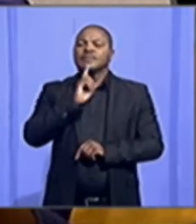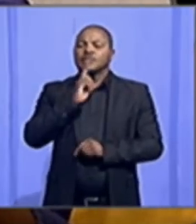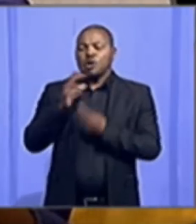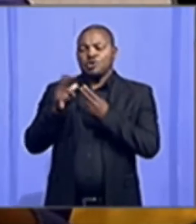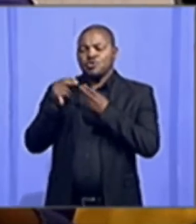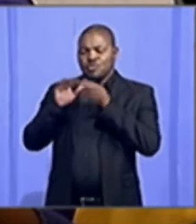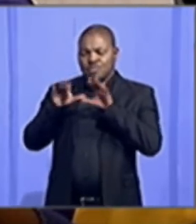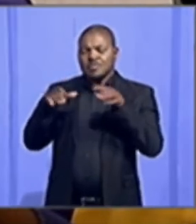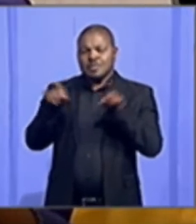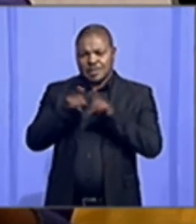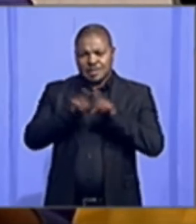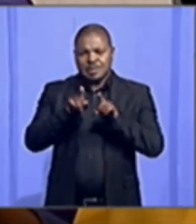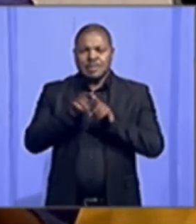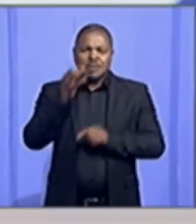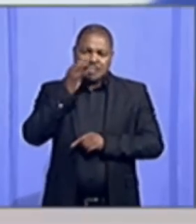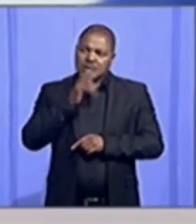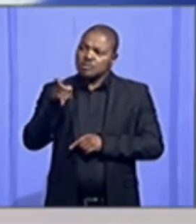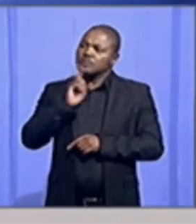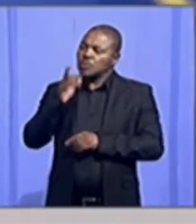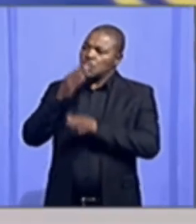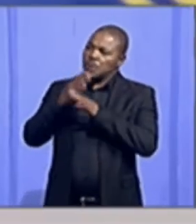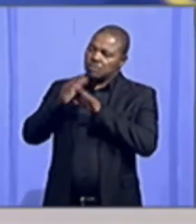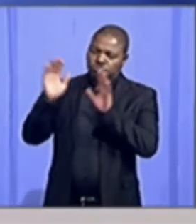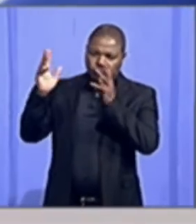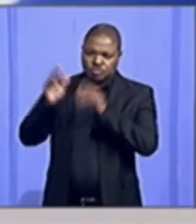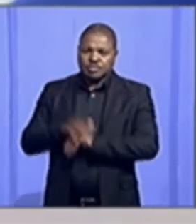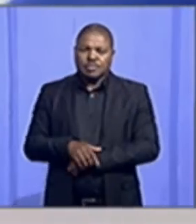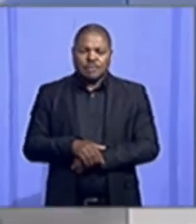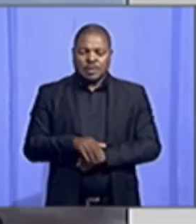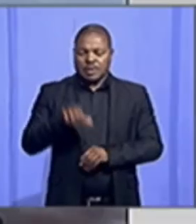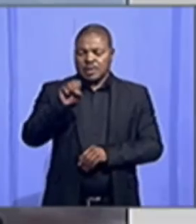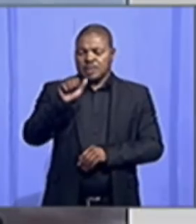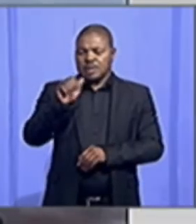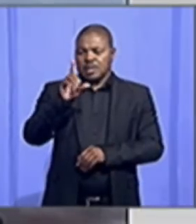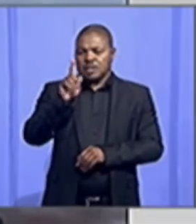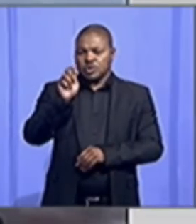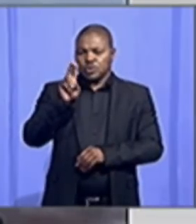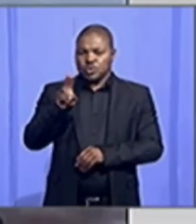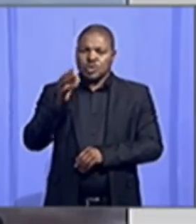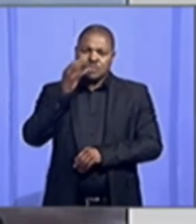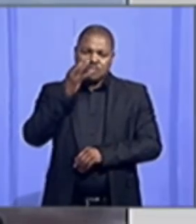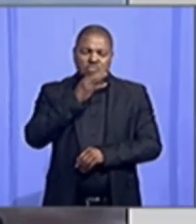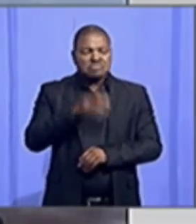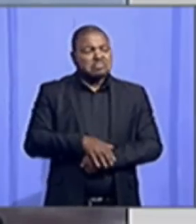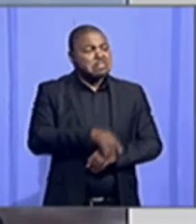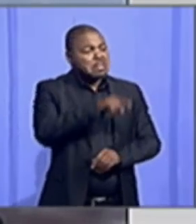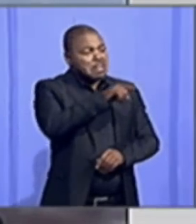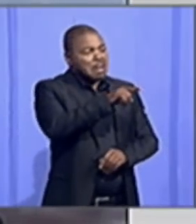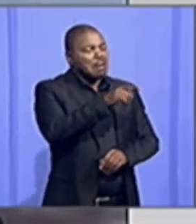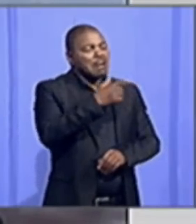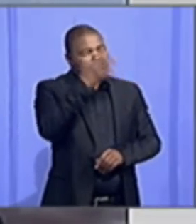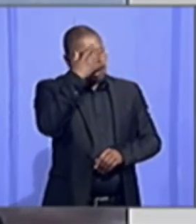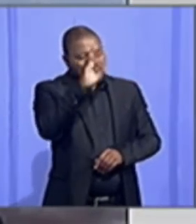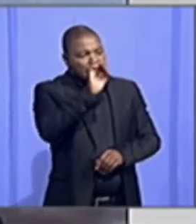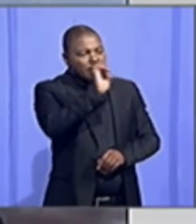e bontsha kananelo boikitlaetso ba matitjhere. That won't allow government to use austerity measures to devalue